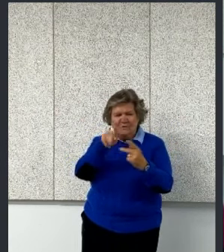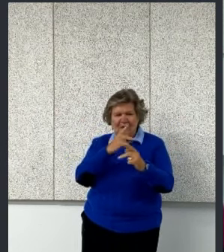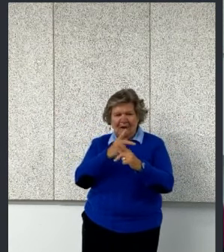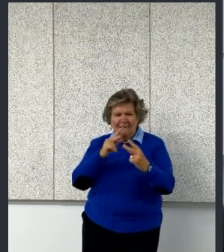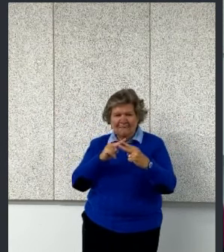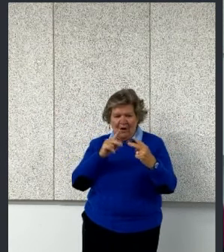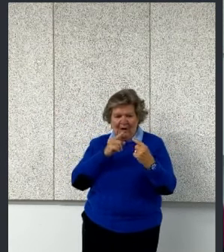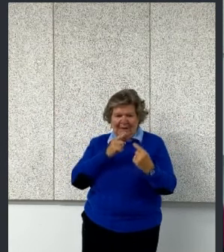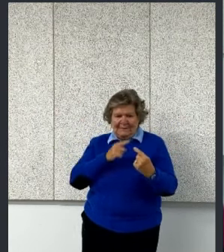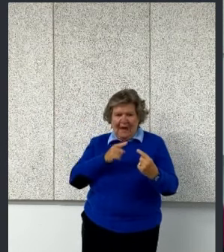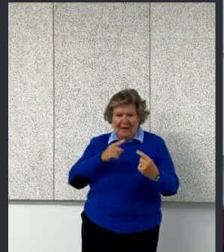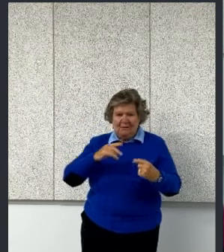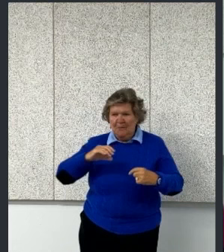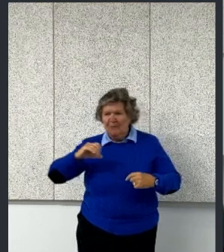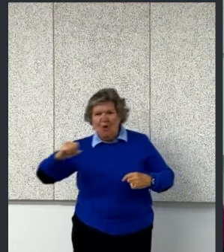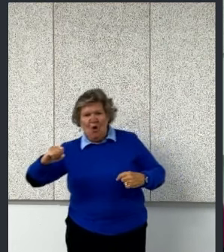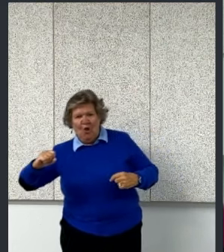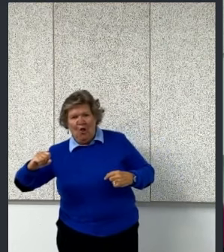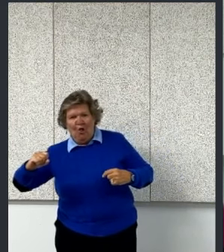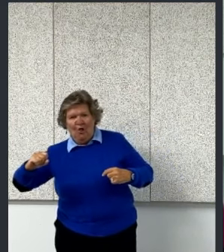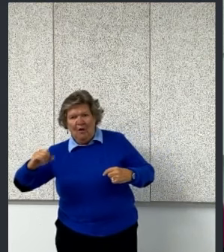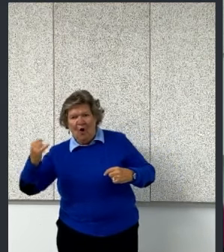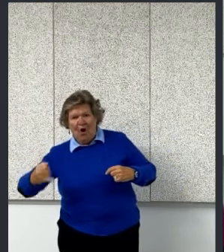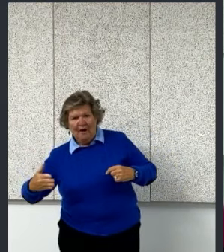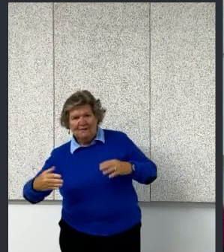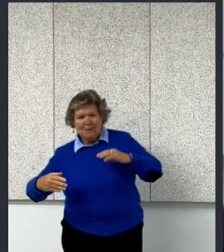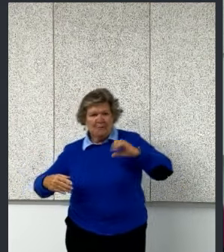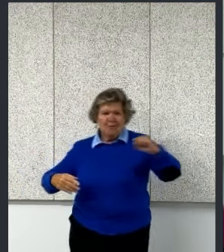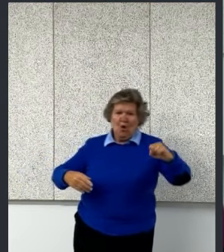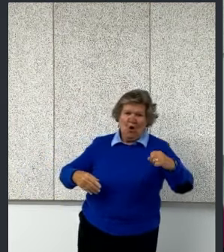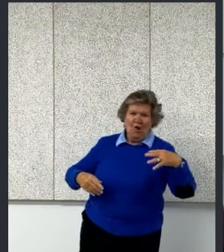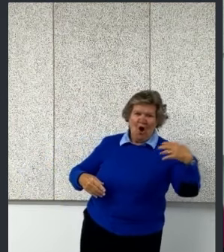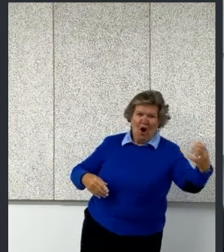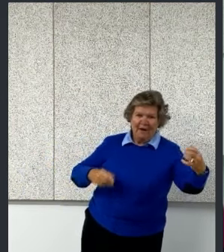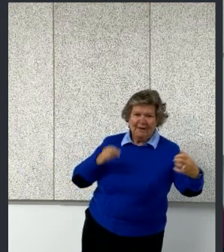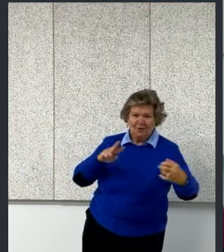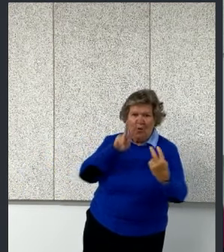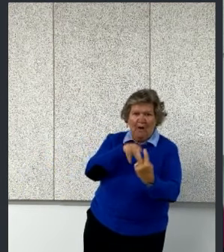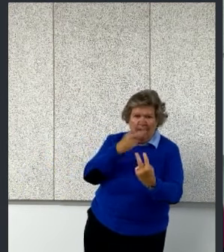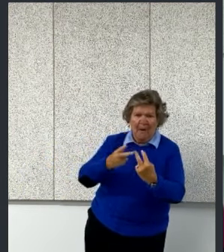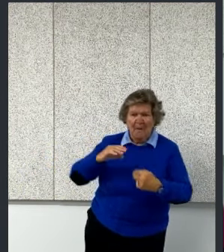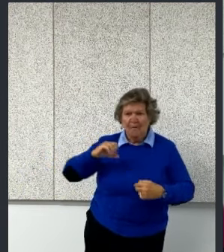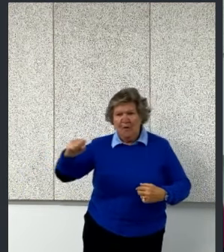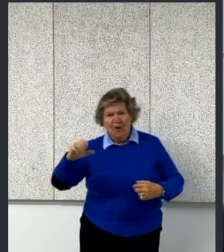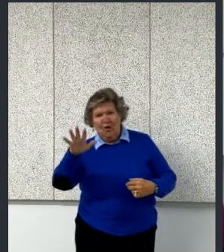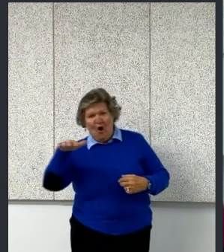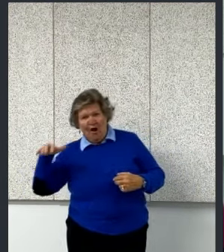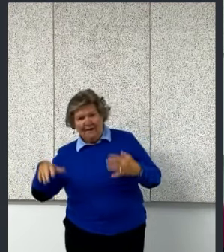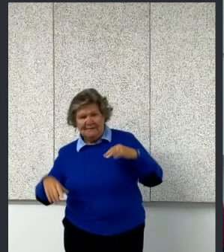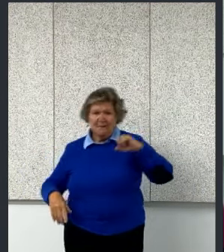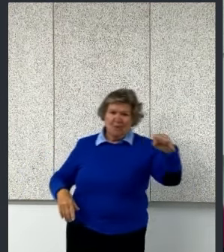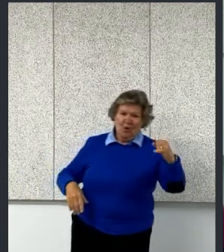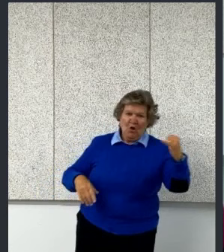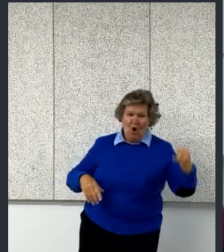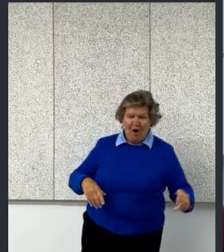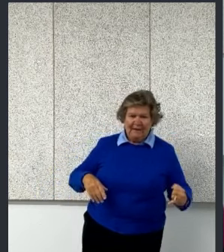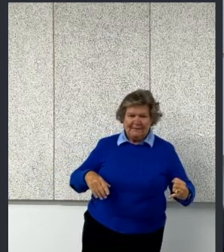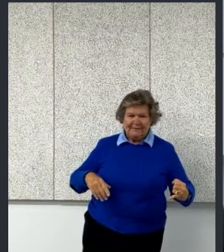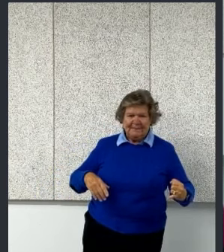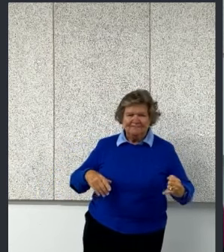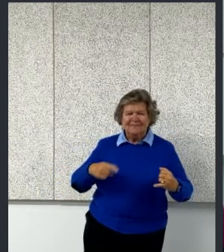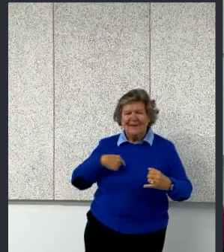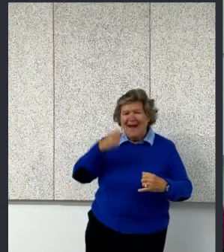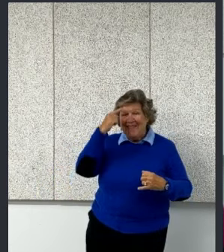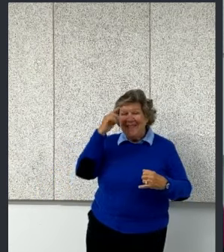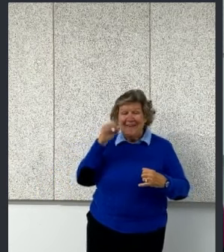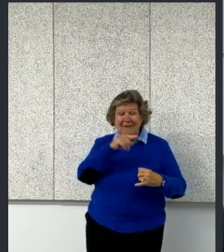tense pulls. And I wonder, you know, obviously, I think that if you all each